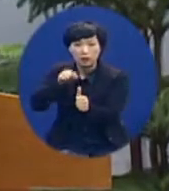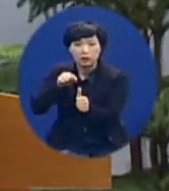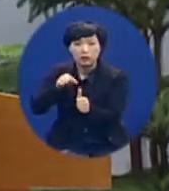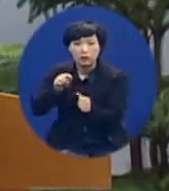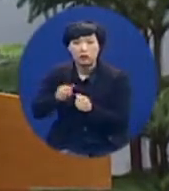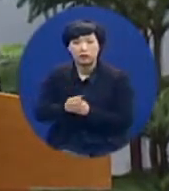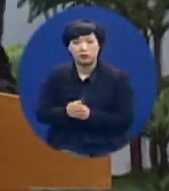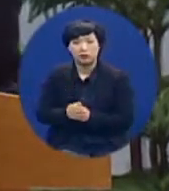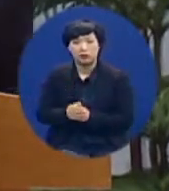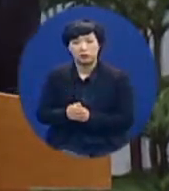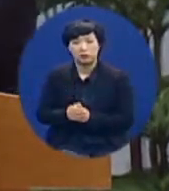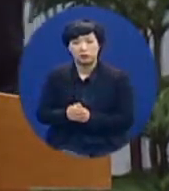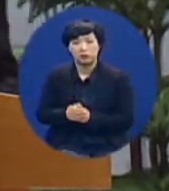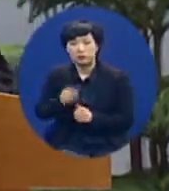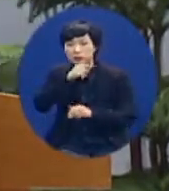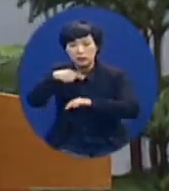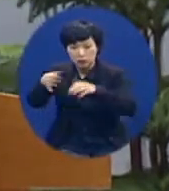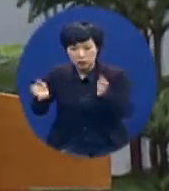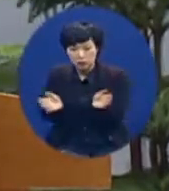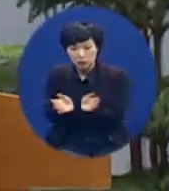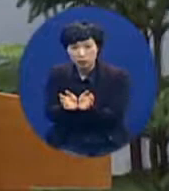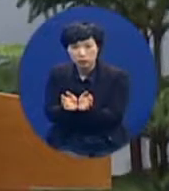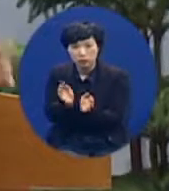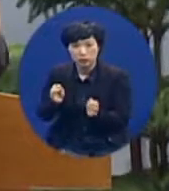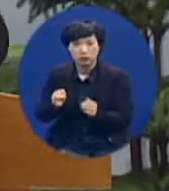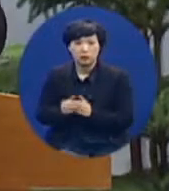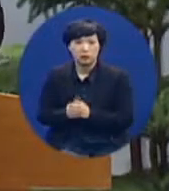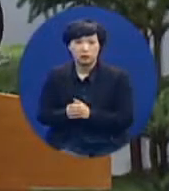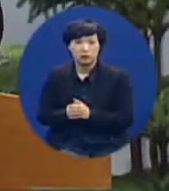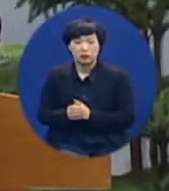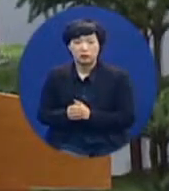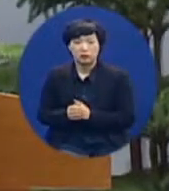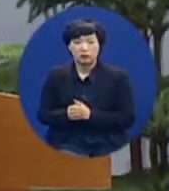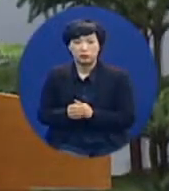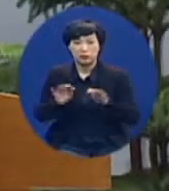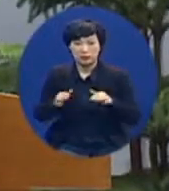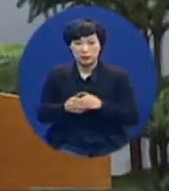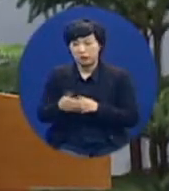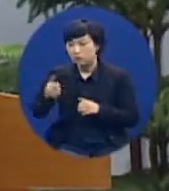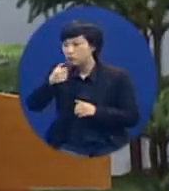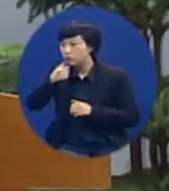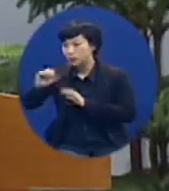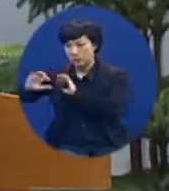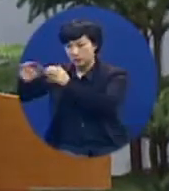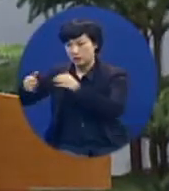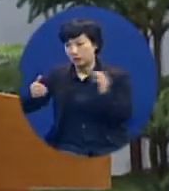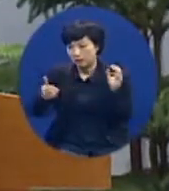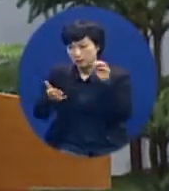from Rome and let them rule over the world as the chosen people.